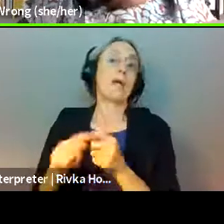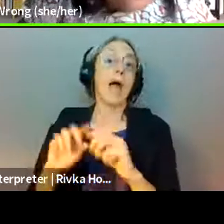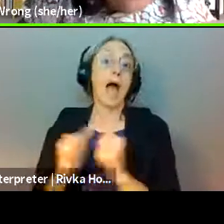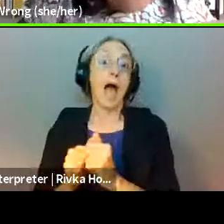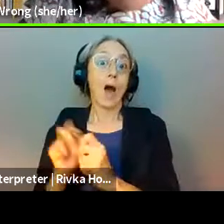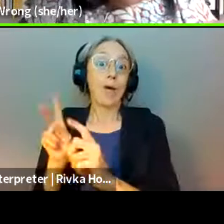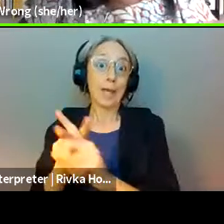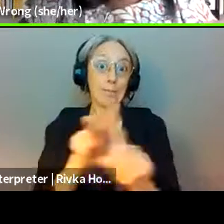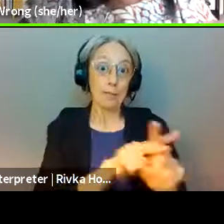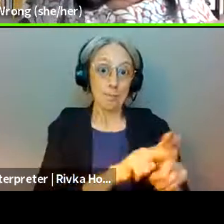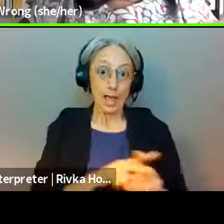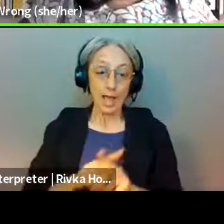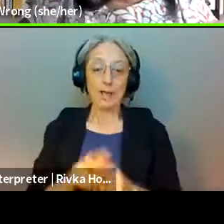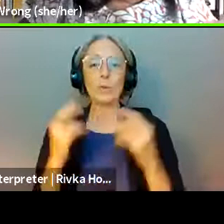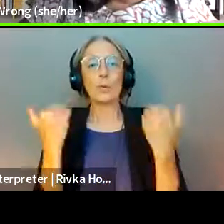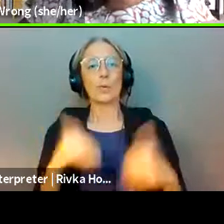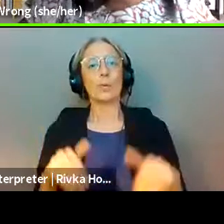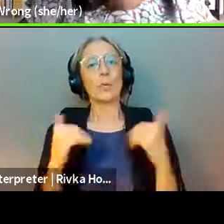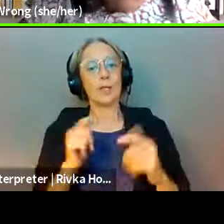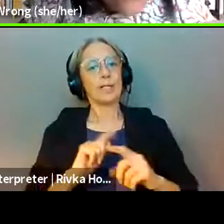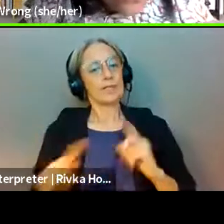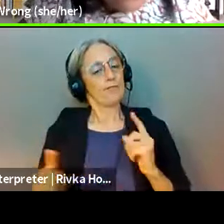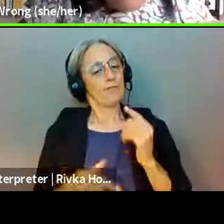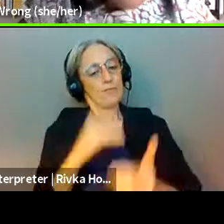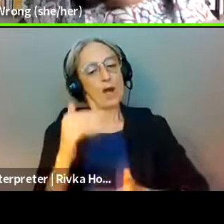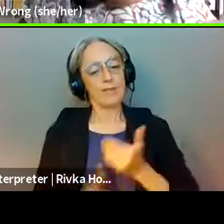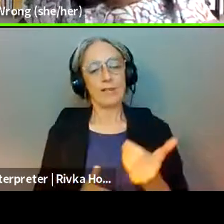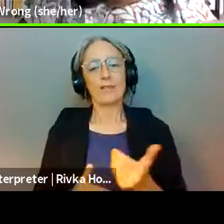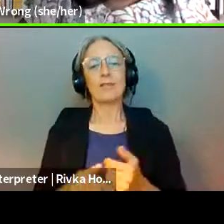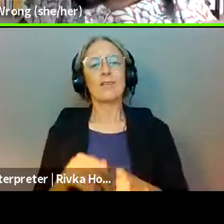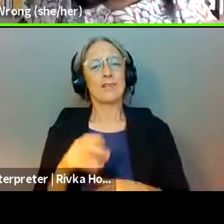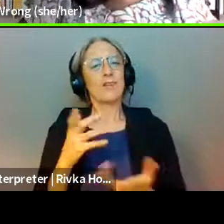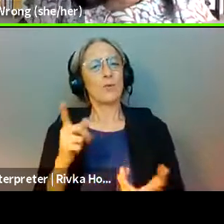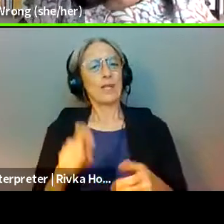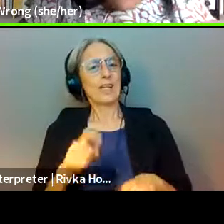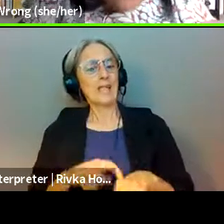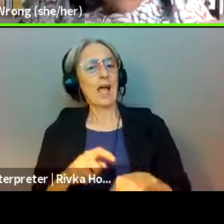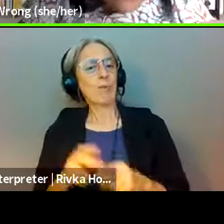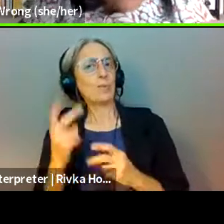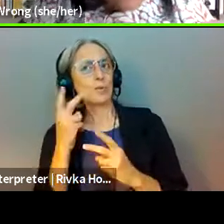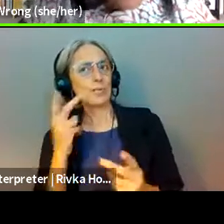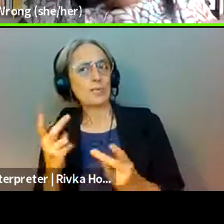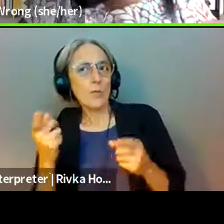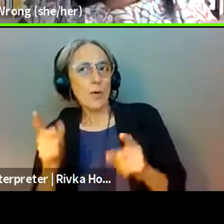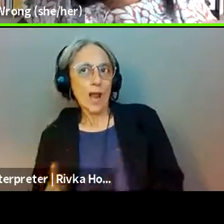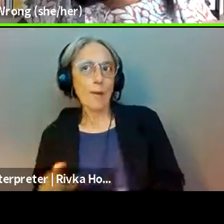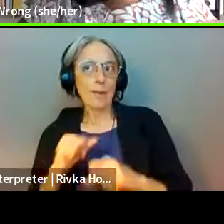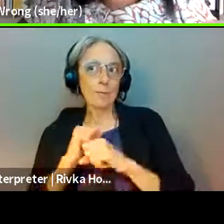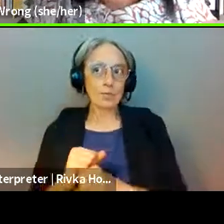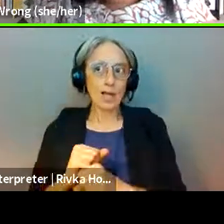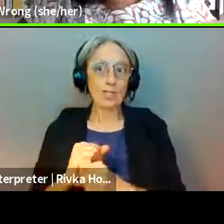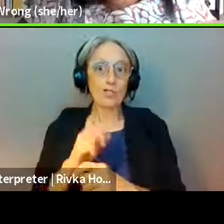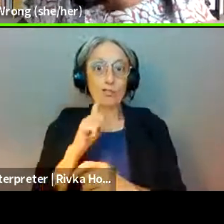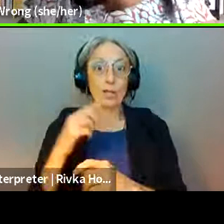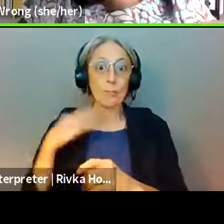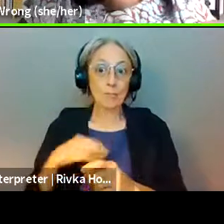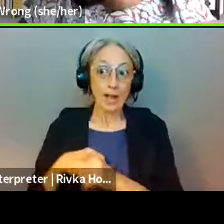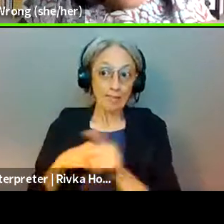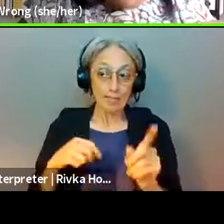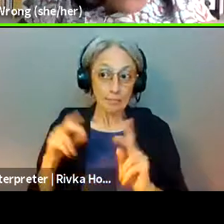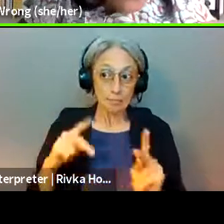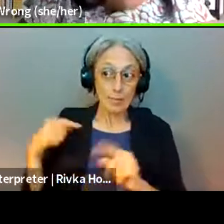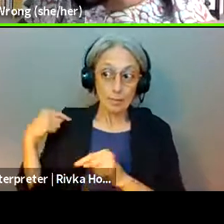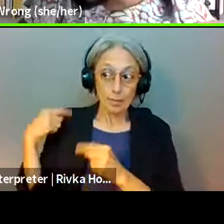takes time for folks to really see the benefit of those protections. And so it wasn't until